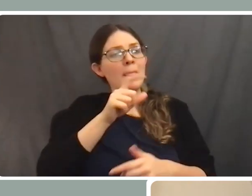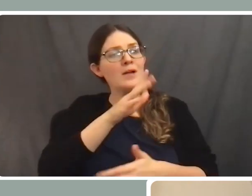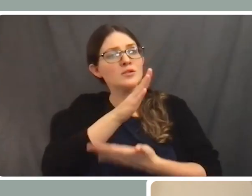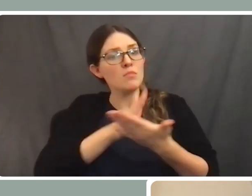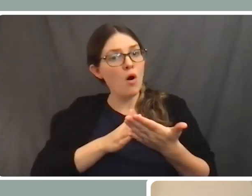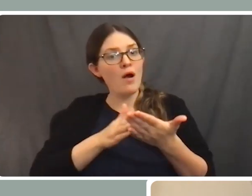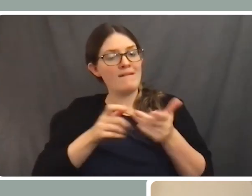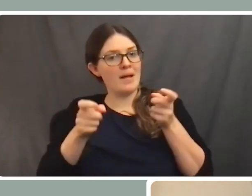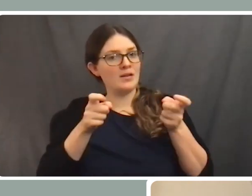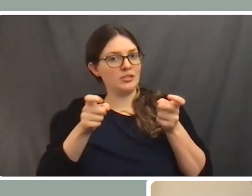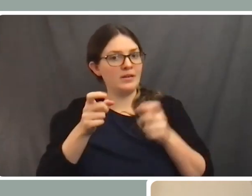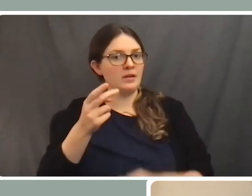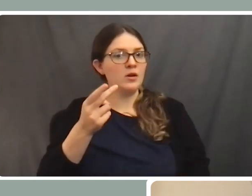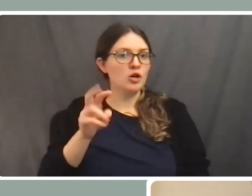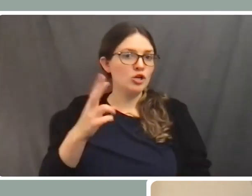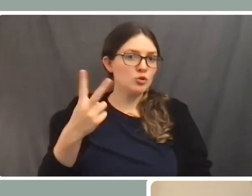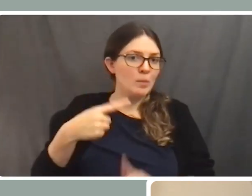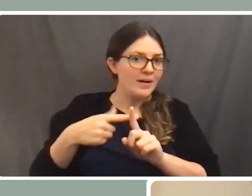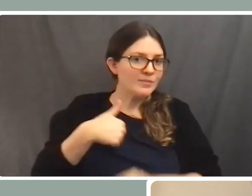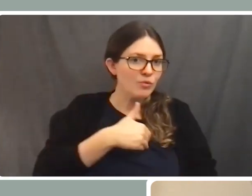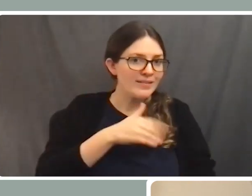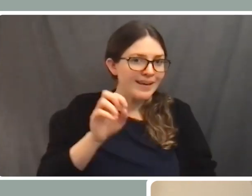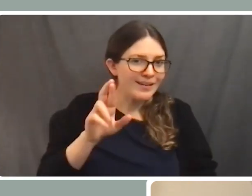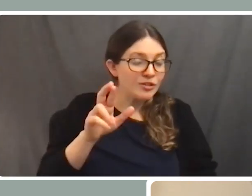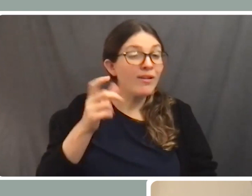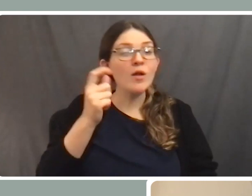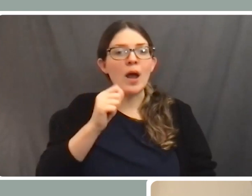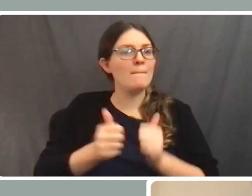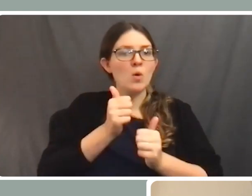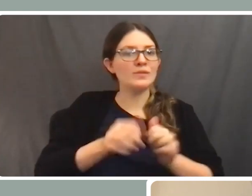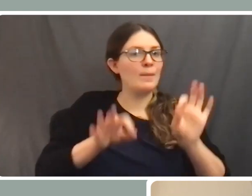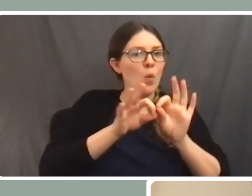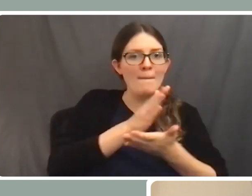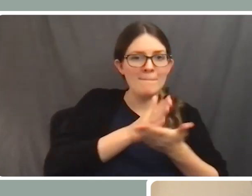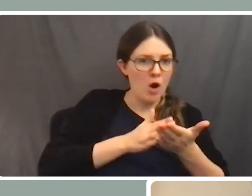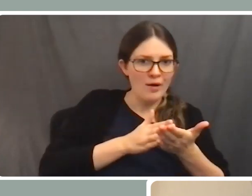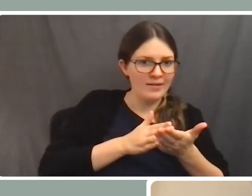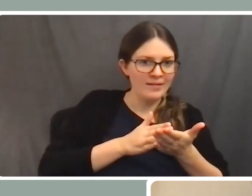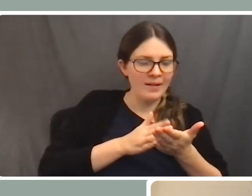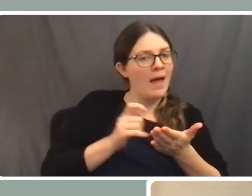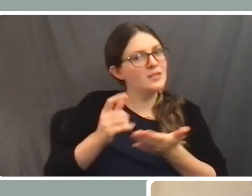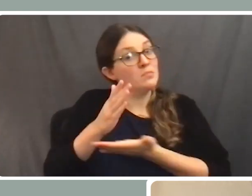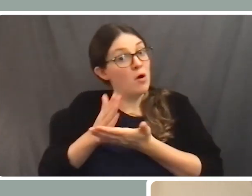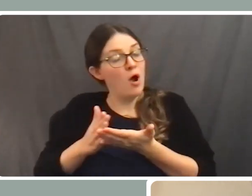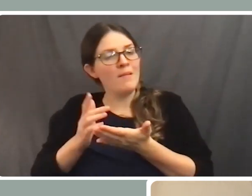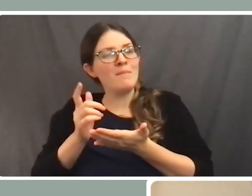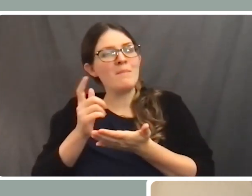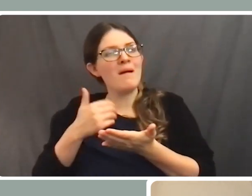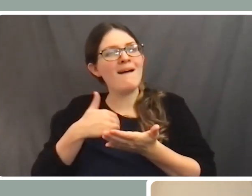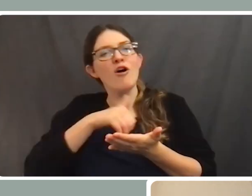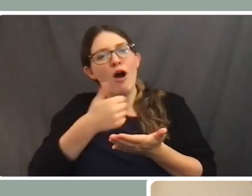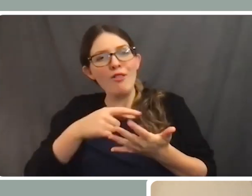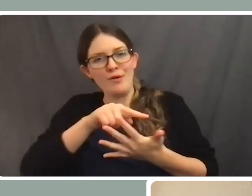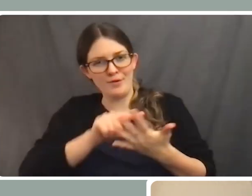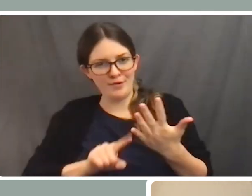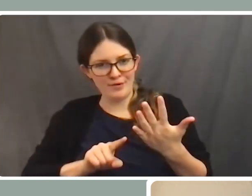of HER2-positive breast cancer, it's not the most important part by any means. And just as an example of that,